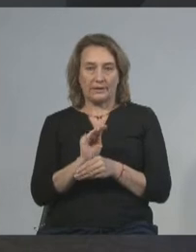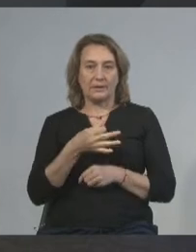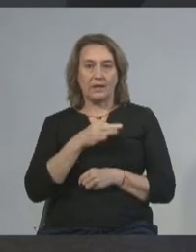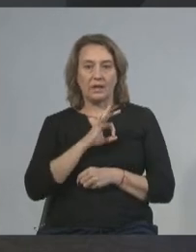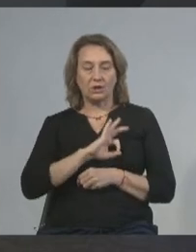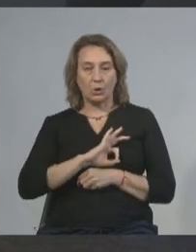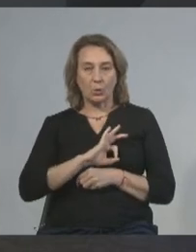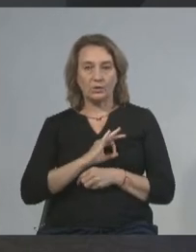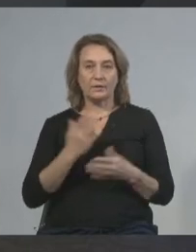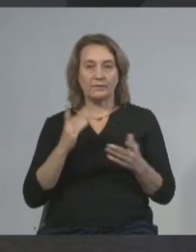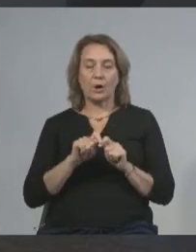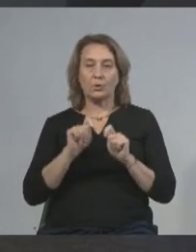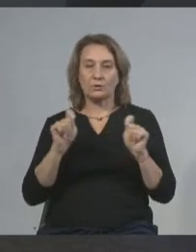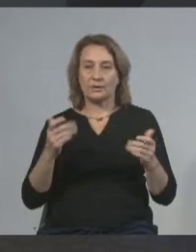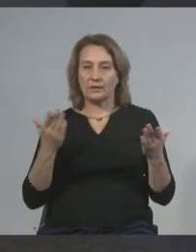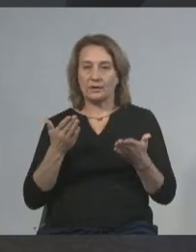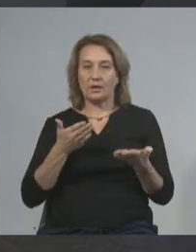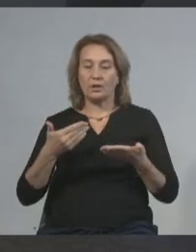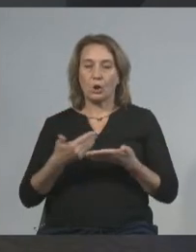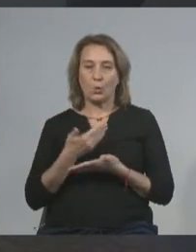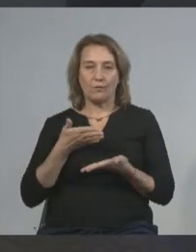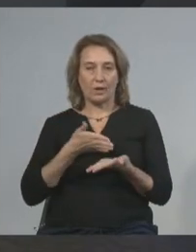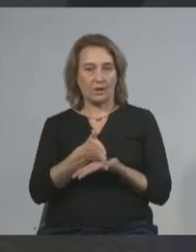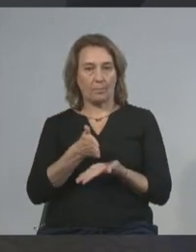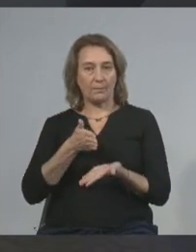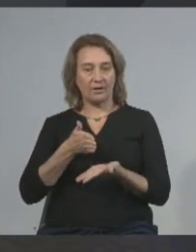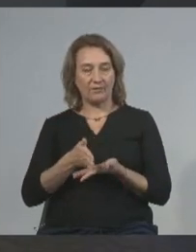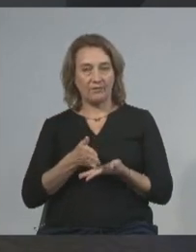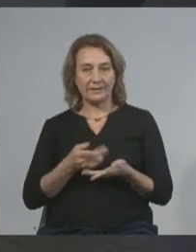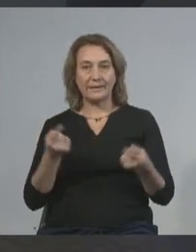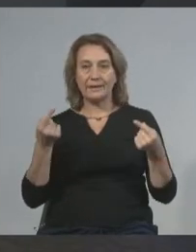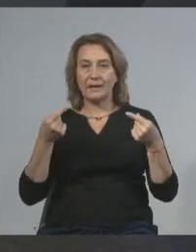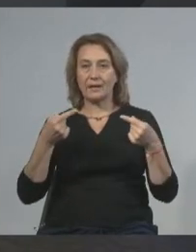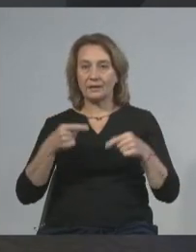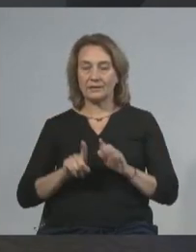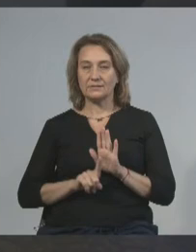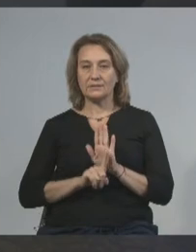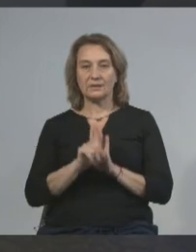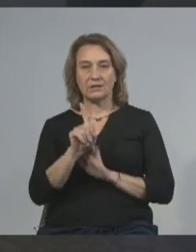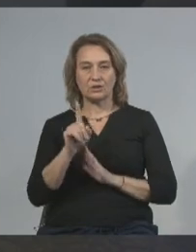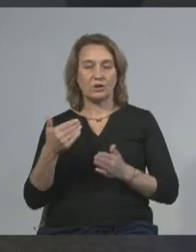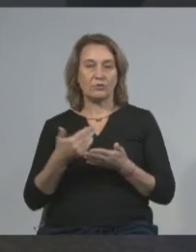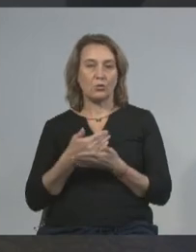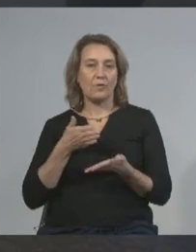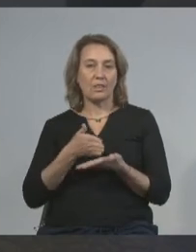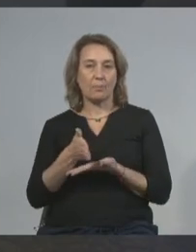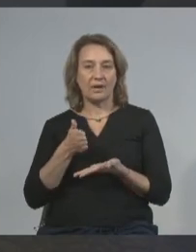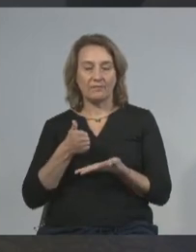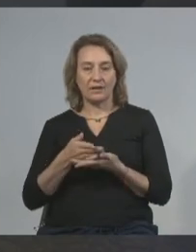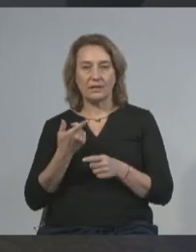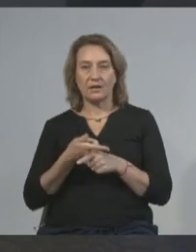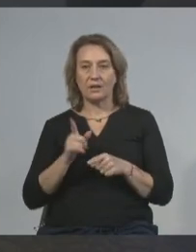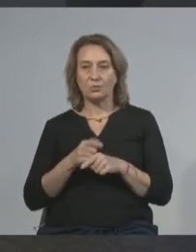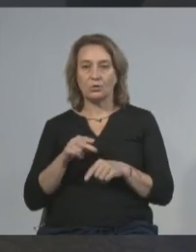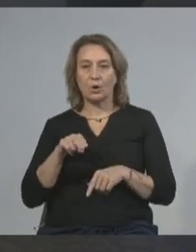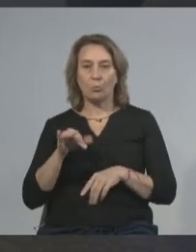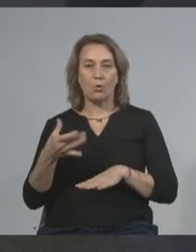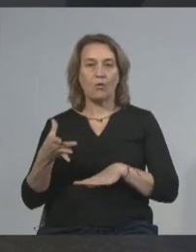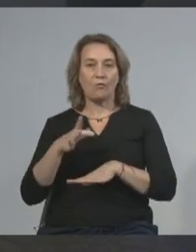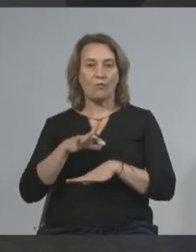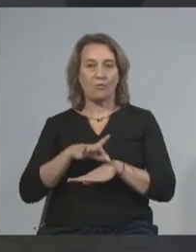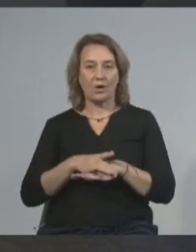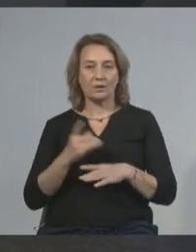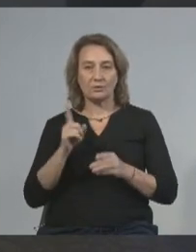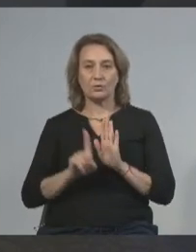getting additional revenues maybe to find other avenues of getting income during the crisis we launched a completely new